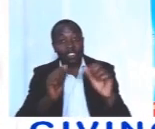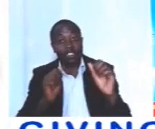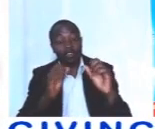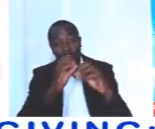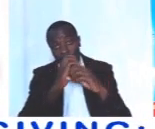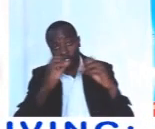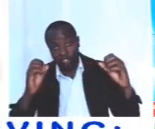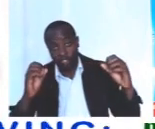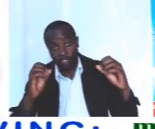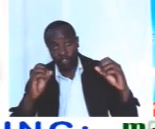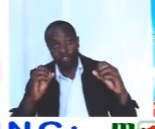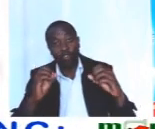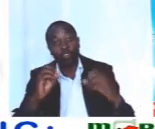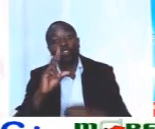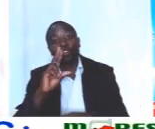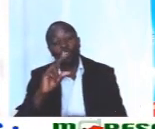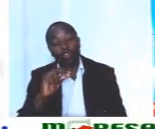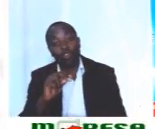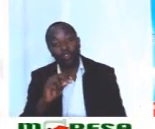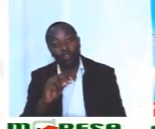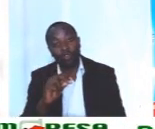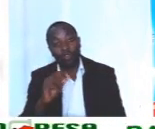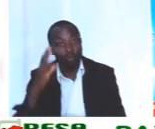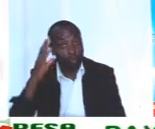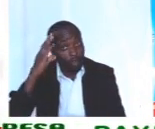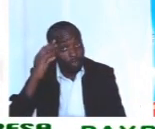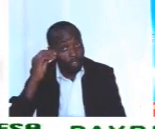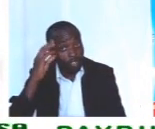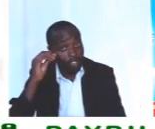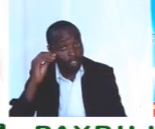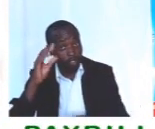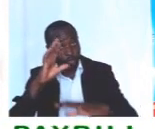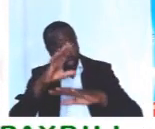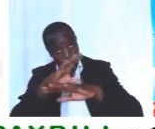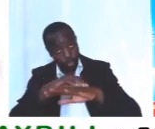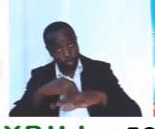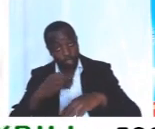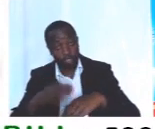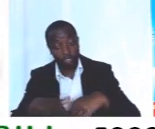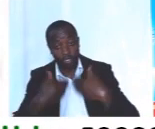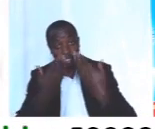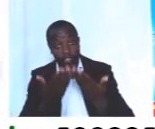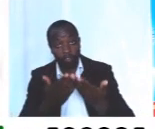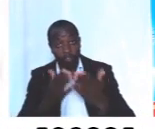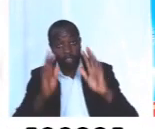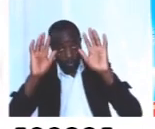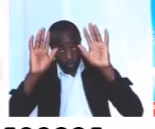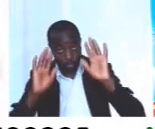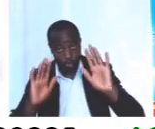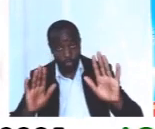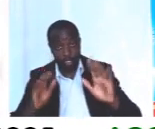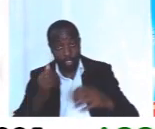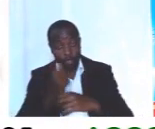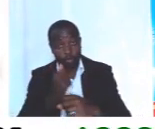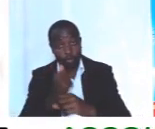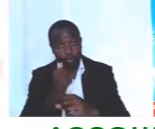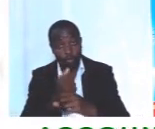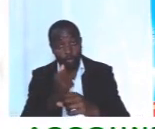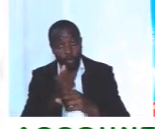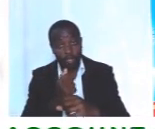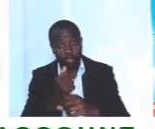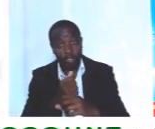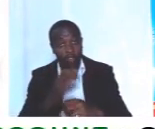born-again Christian. Moses was called and given a very noble task of setting the children of Israel